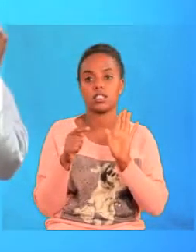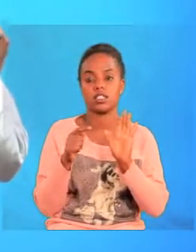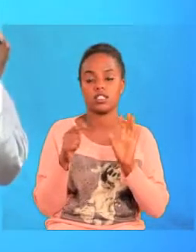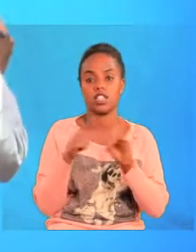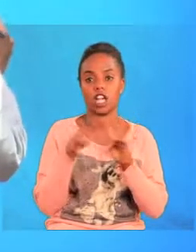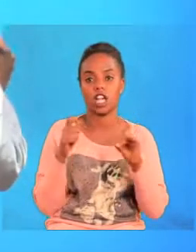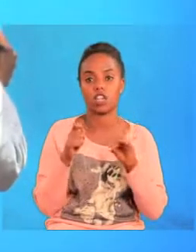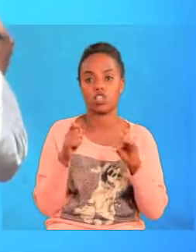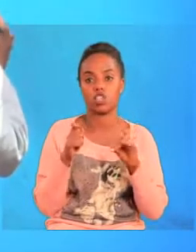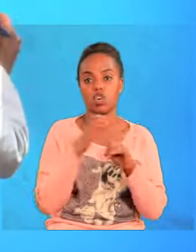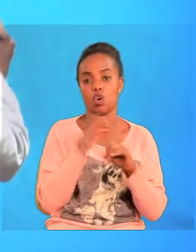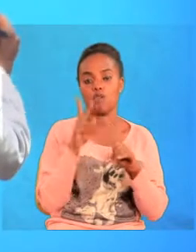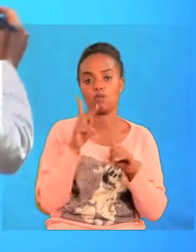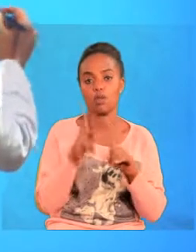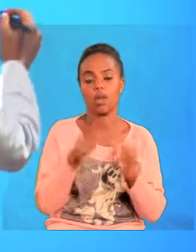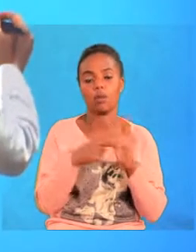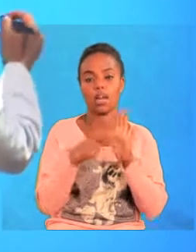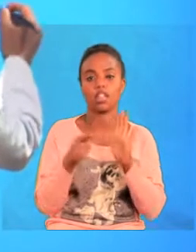P